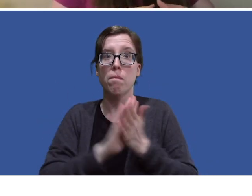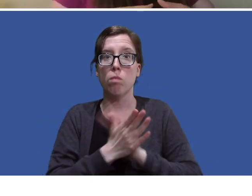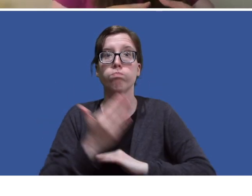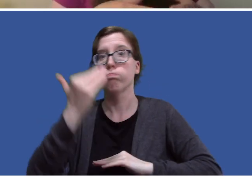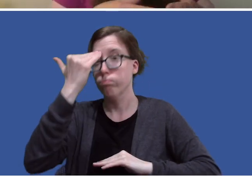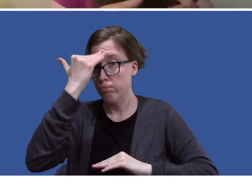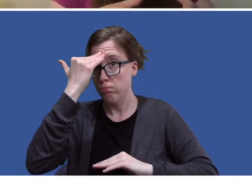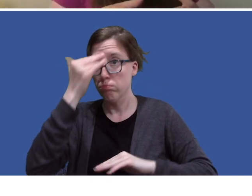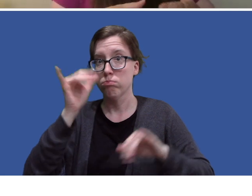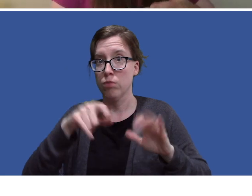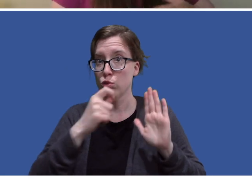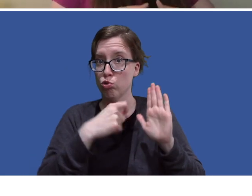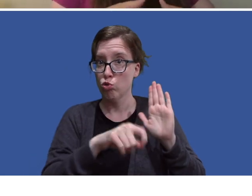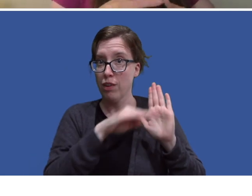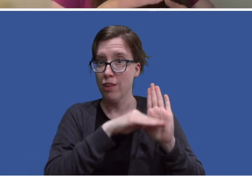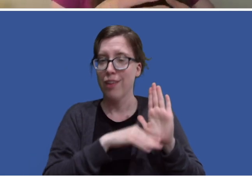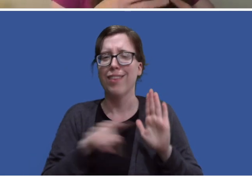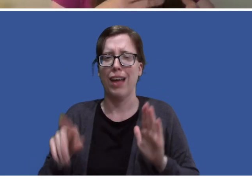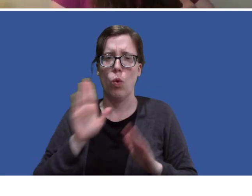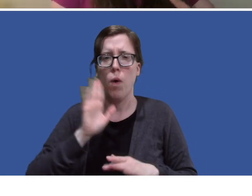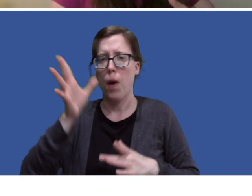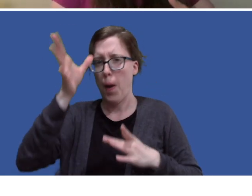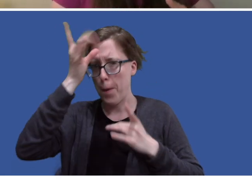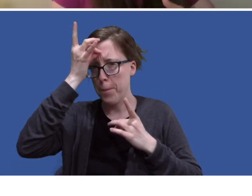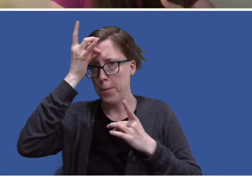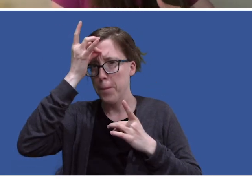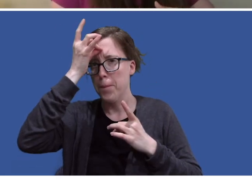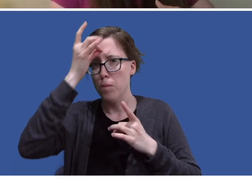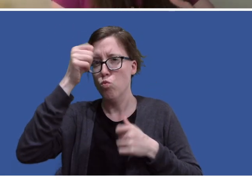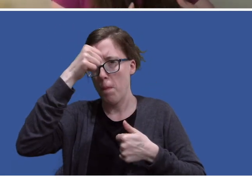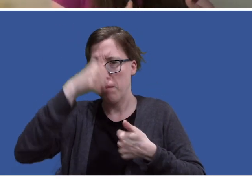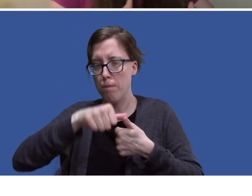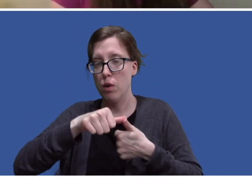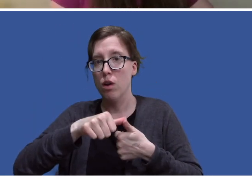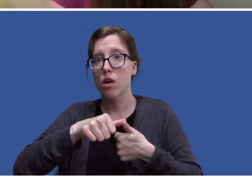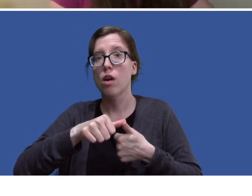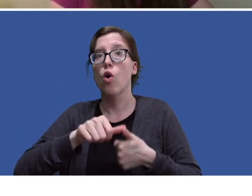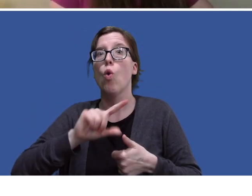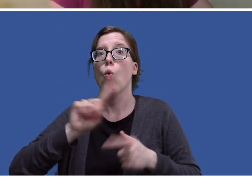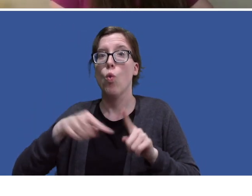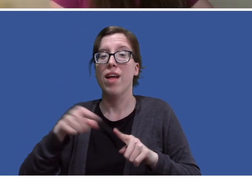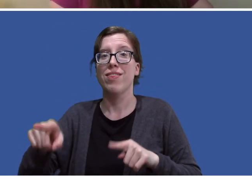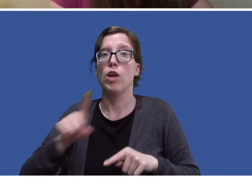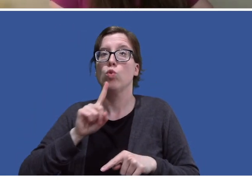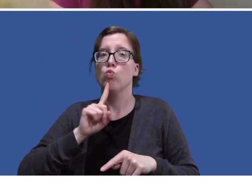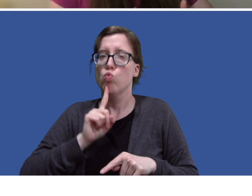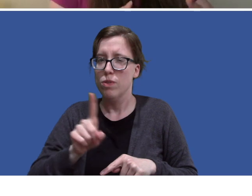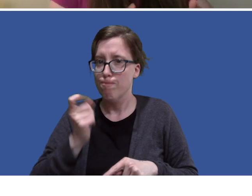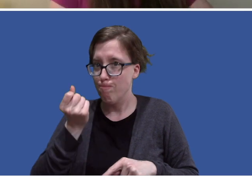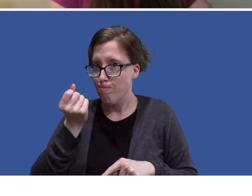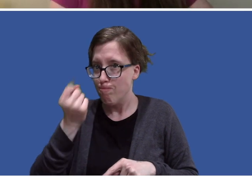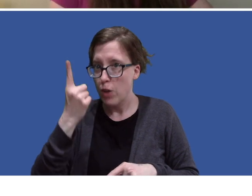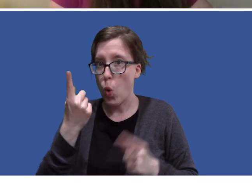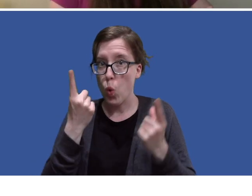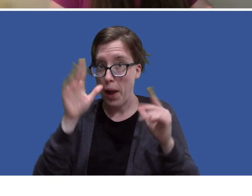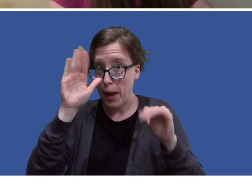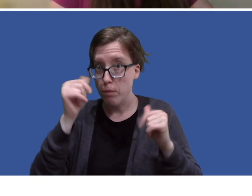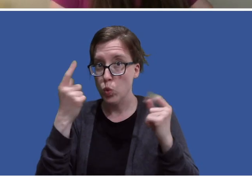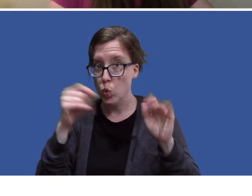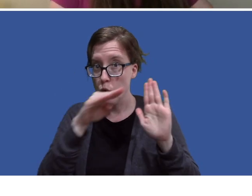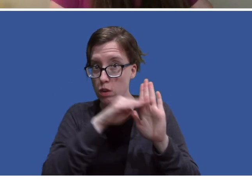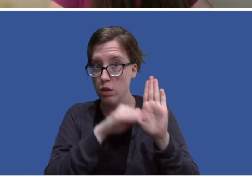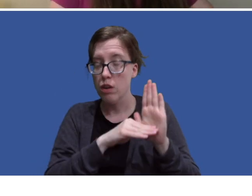And once they really understand it, likely they'll be able to complete